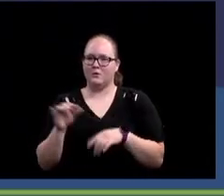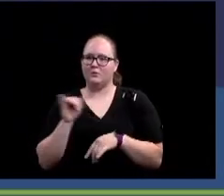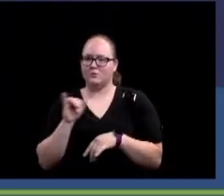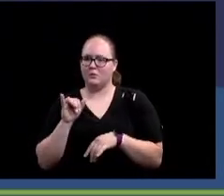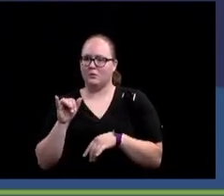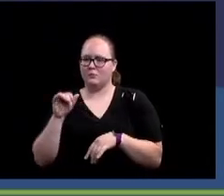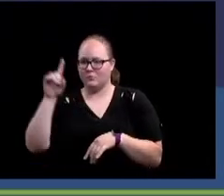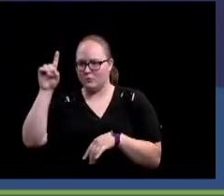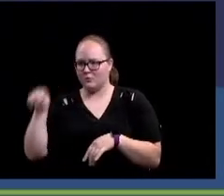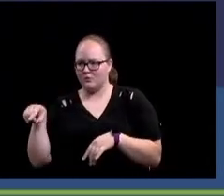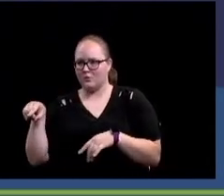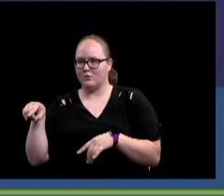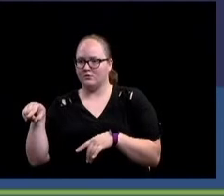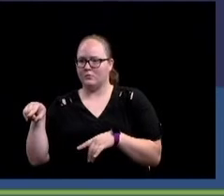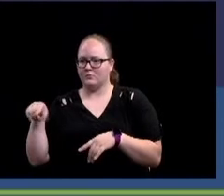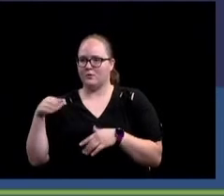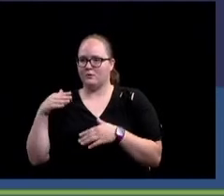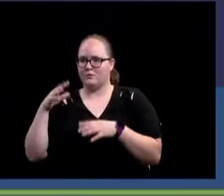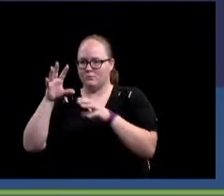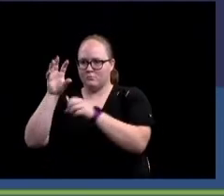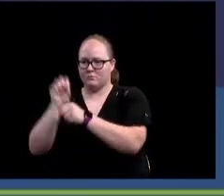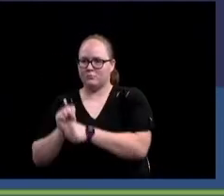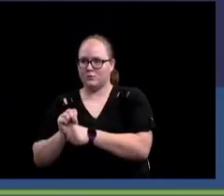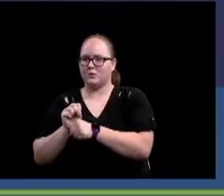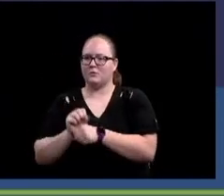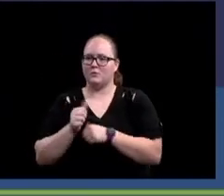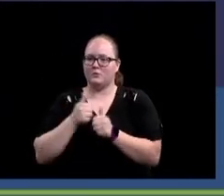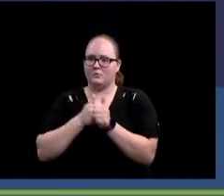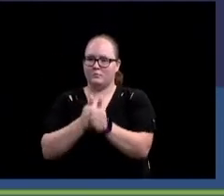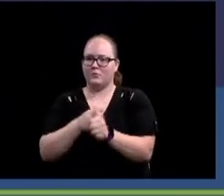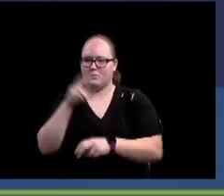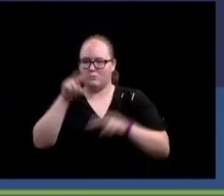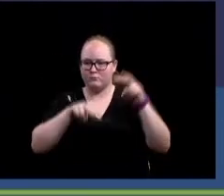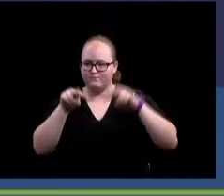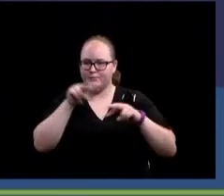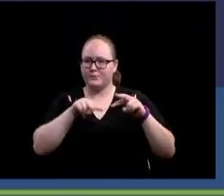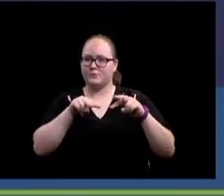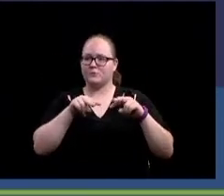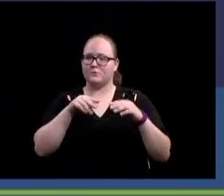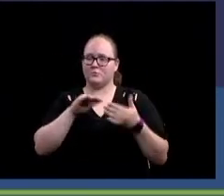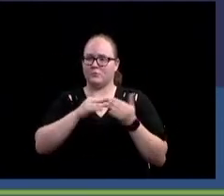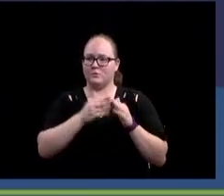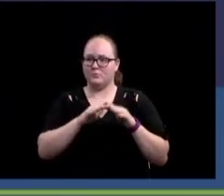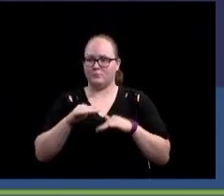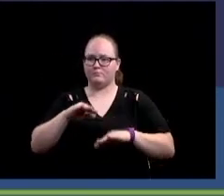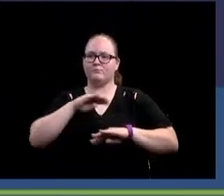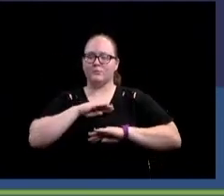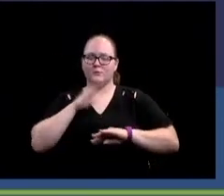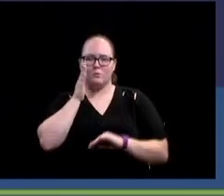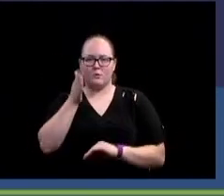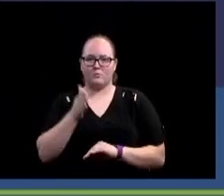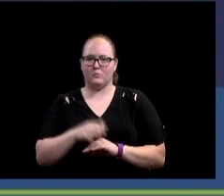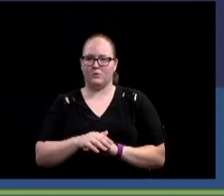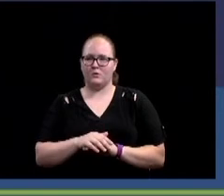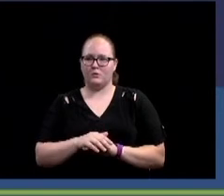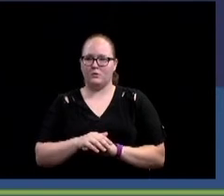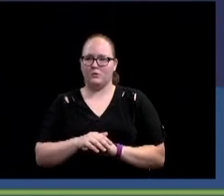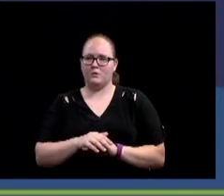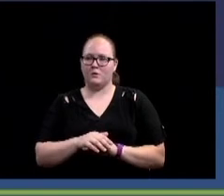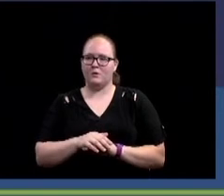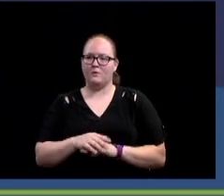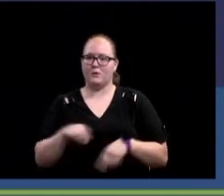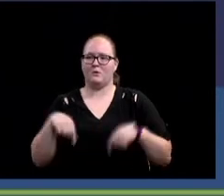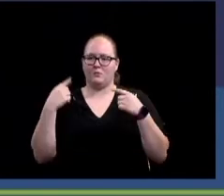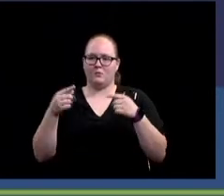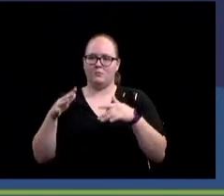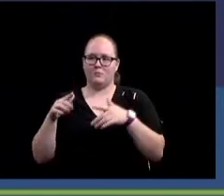of our community. A couple of example items for the ones that have been implemented, such as action item 2.7.1,